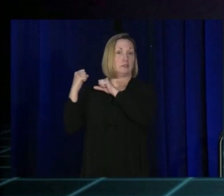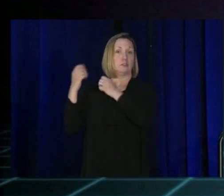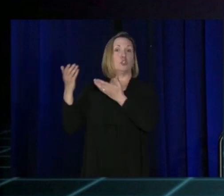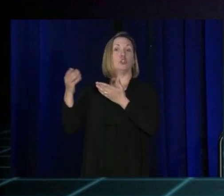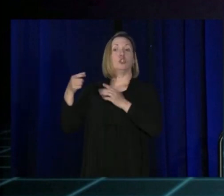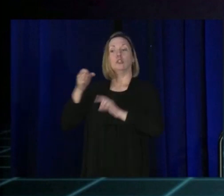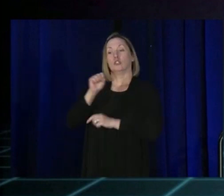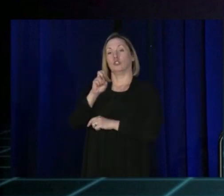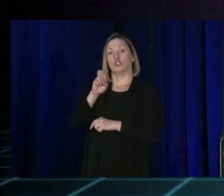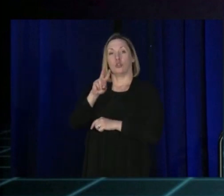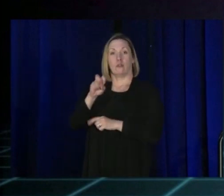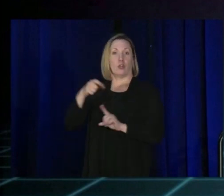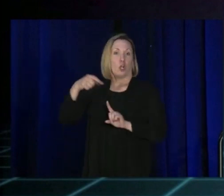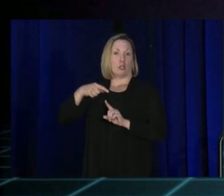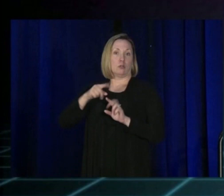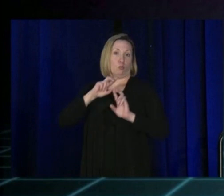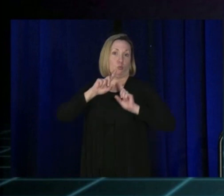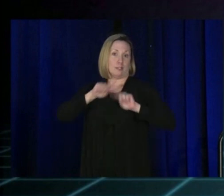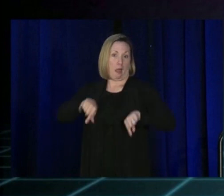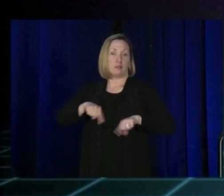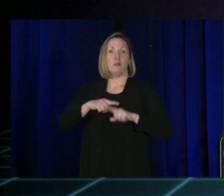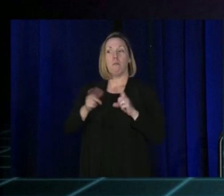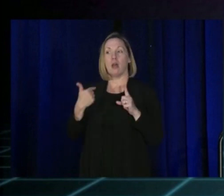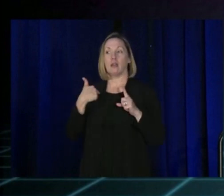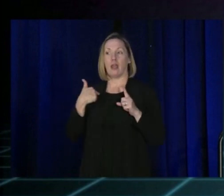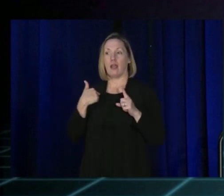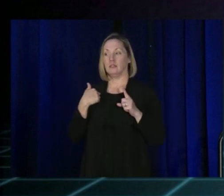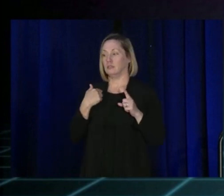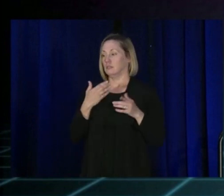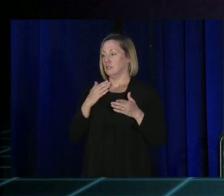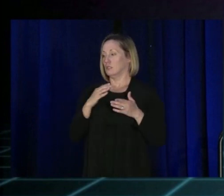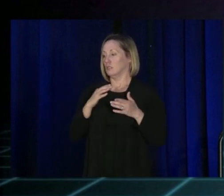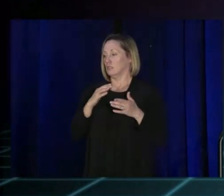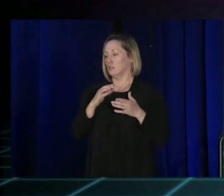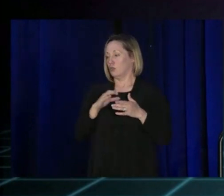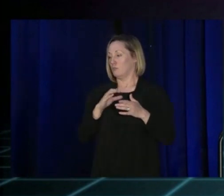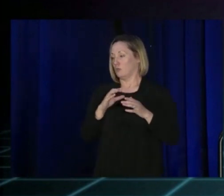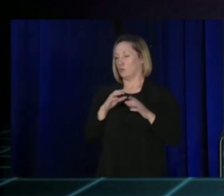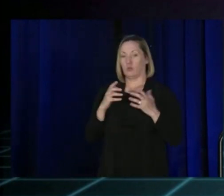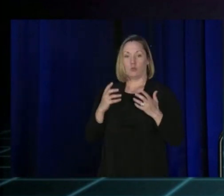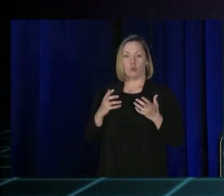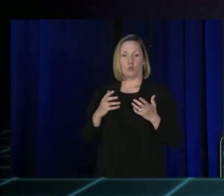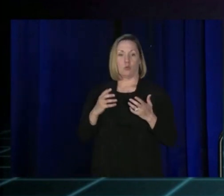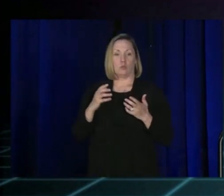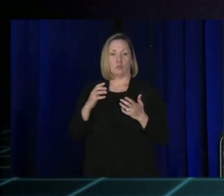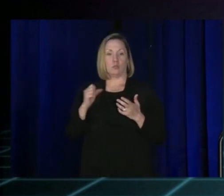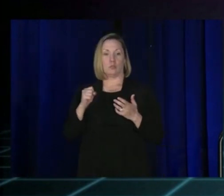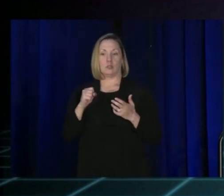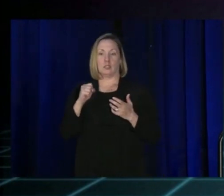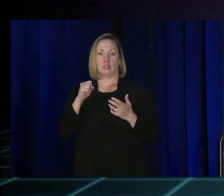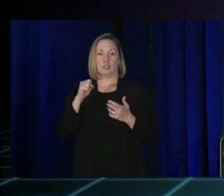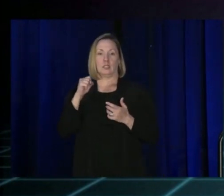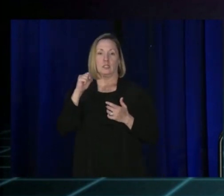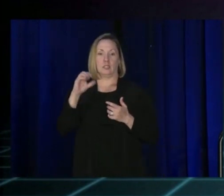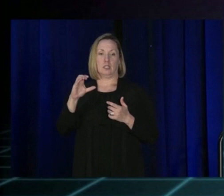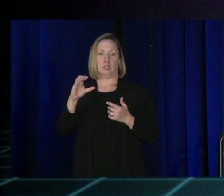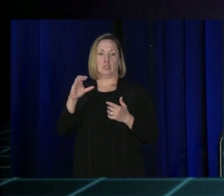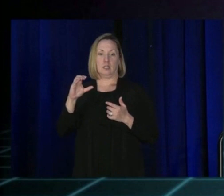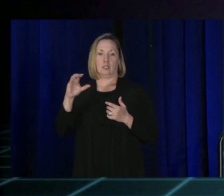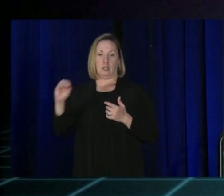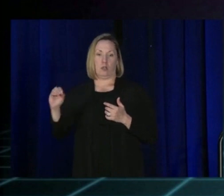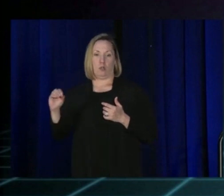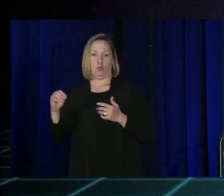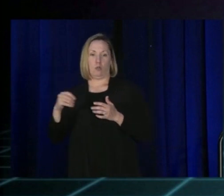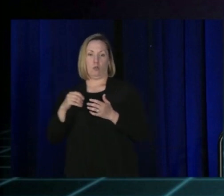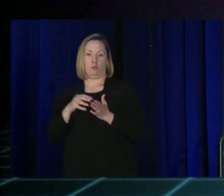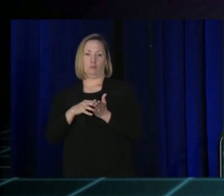response there, but it has poor SEO, right? Because the HTML has basically nothing in there. And